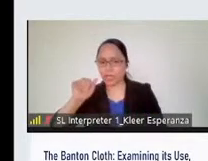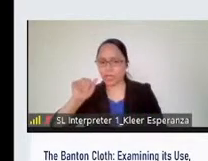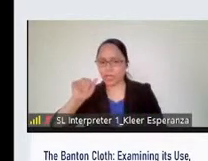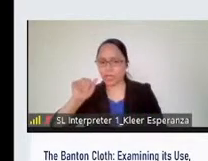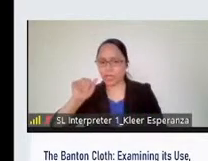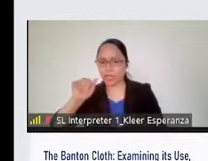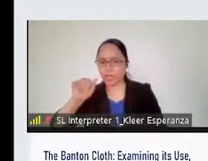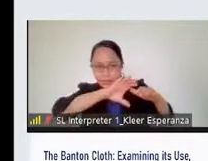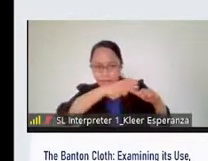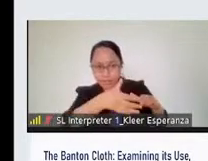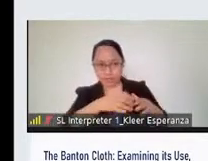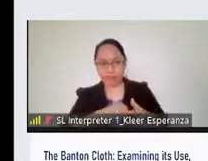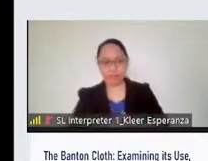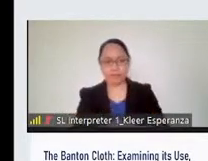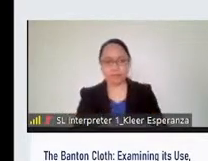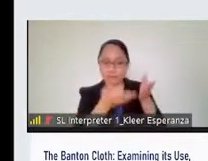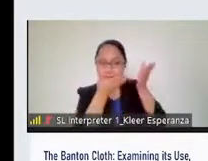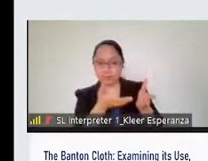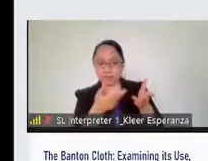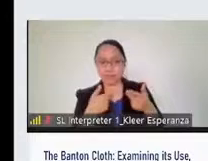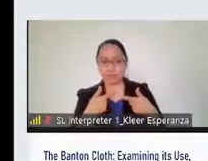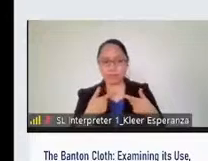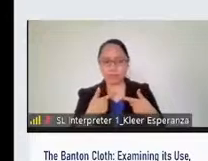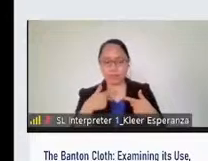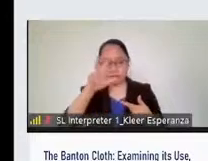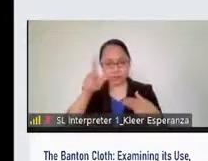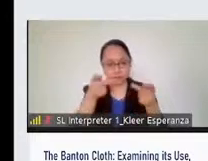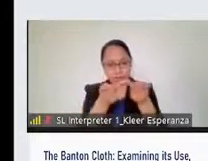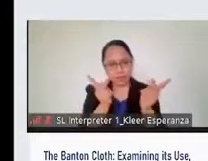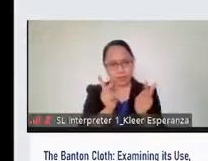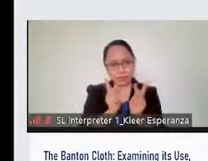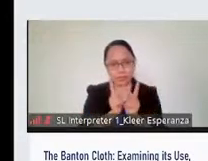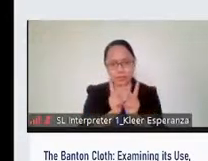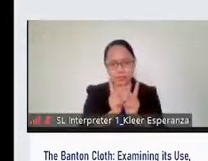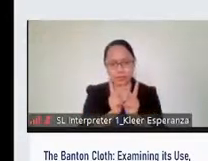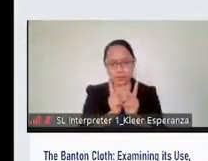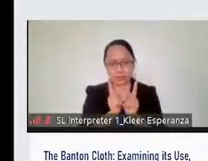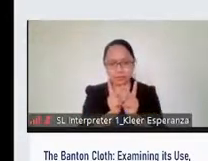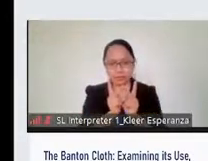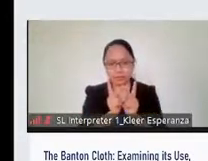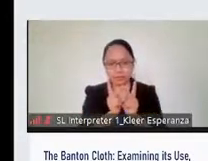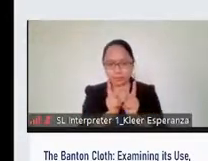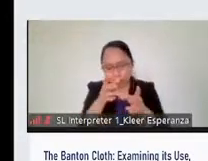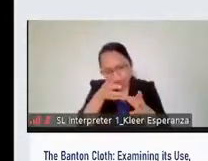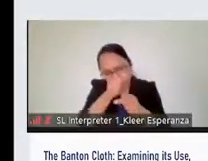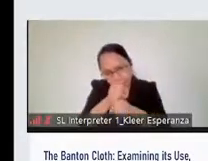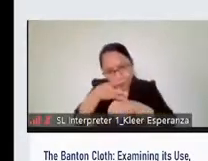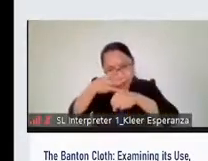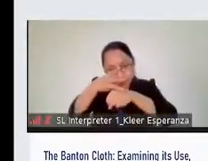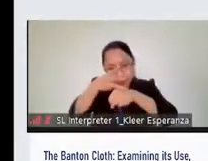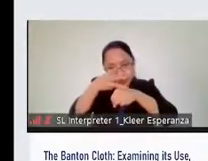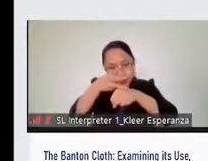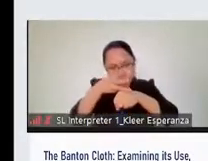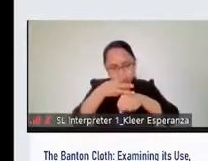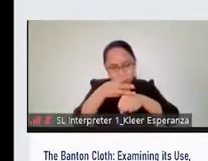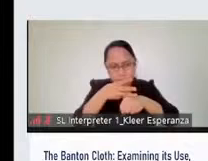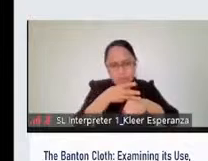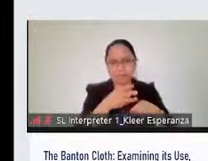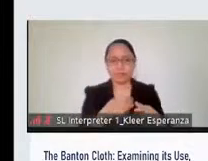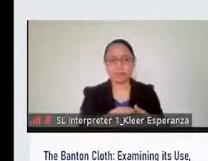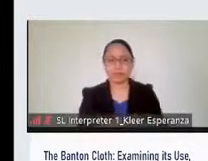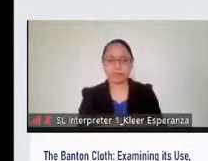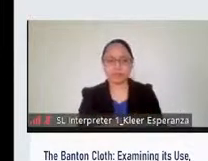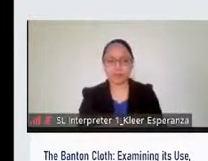From the three sites, they were able to recover wooden coffins, human skeletal remains with modified grania, gold